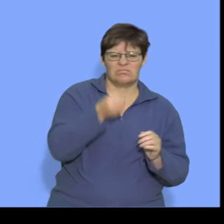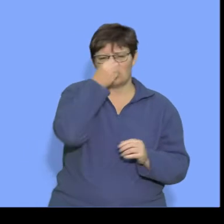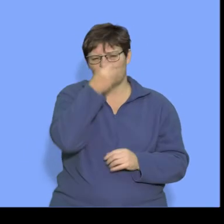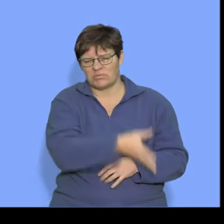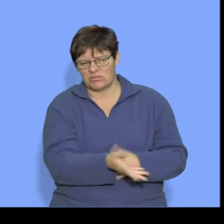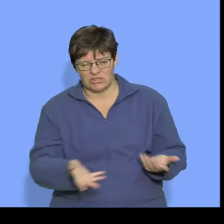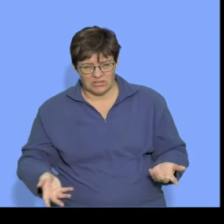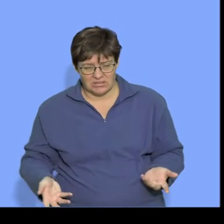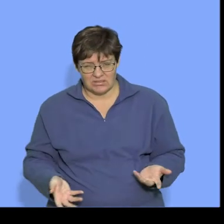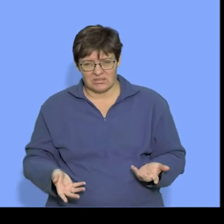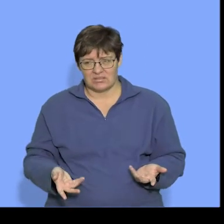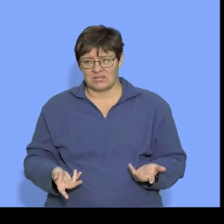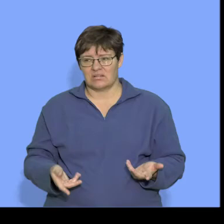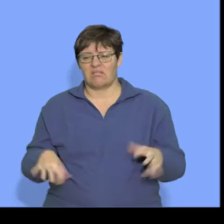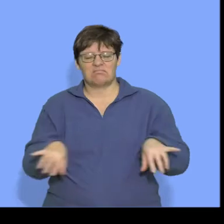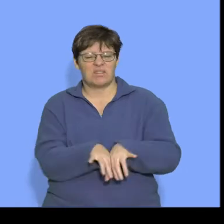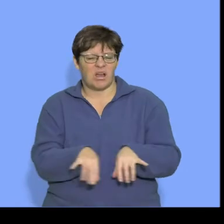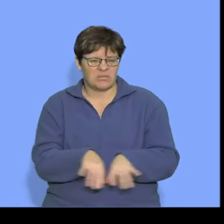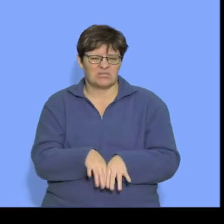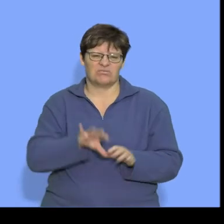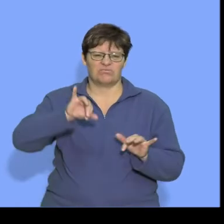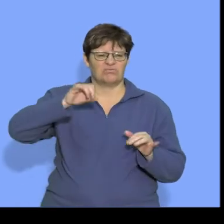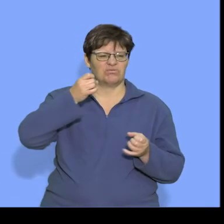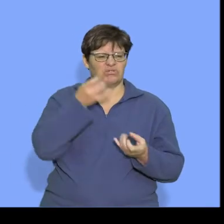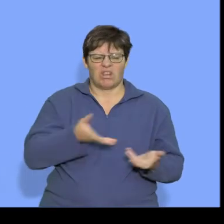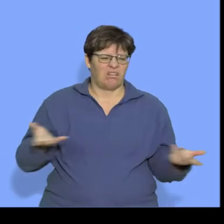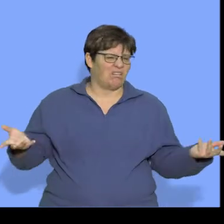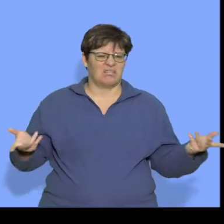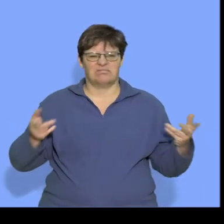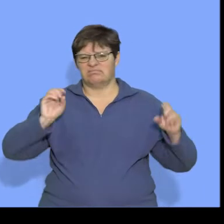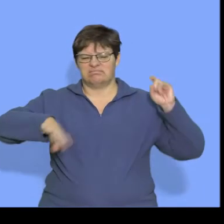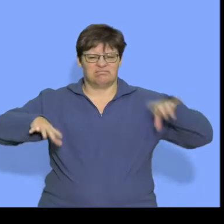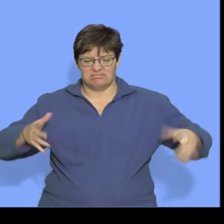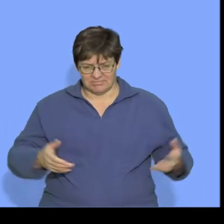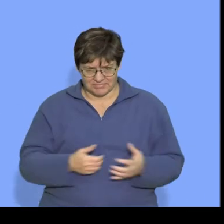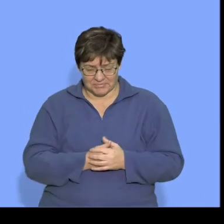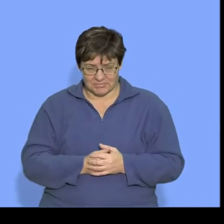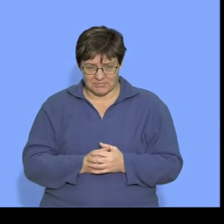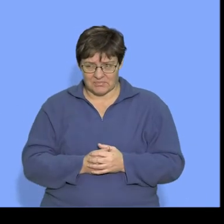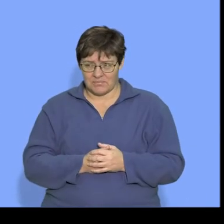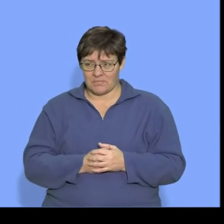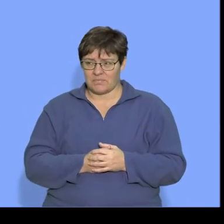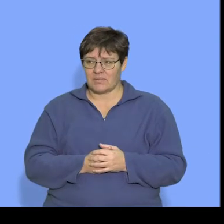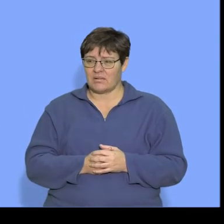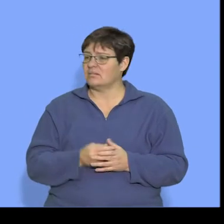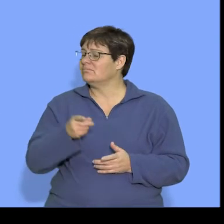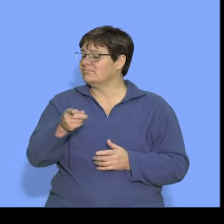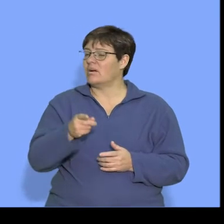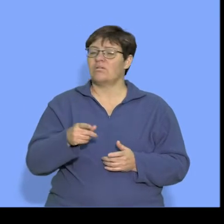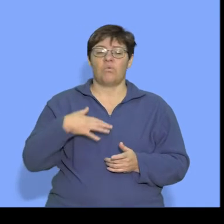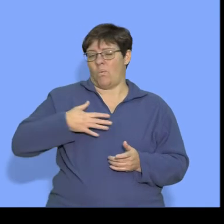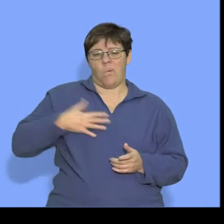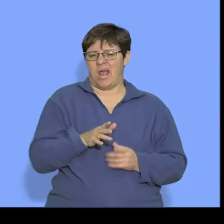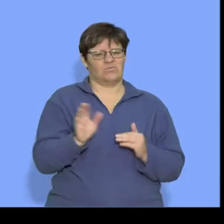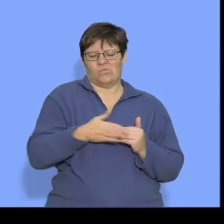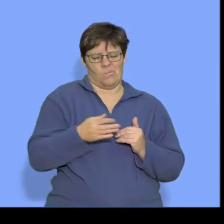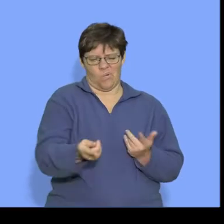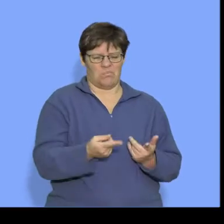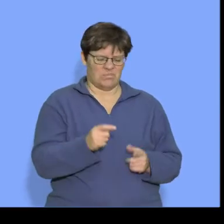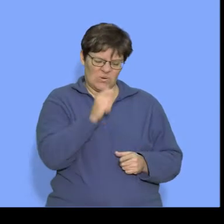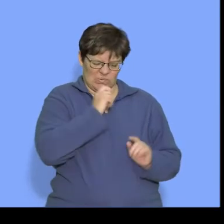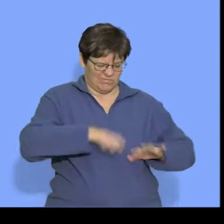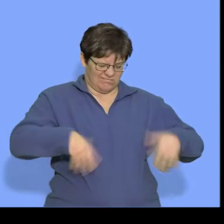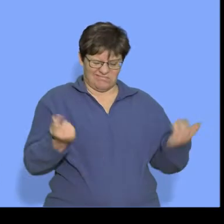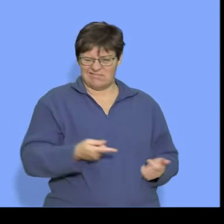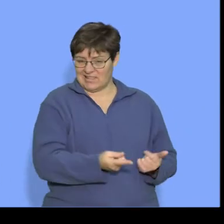refuse, garbage, junk, litter, and so forth. And it is unwanted or useless material that